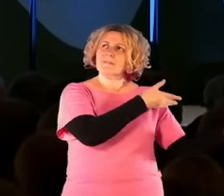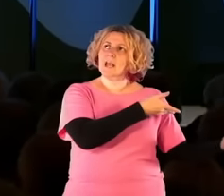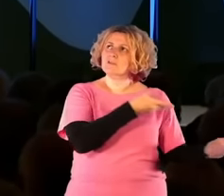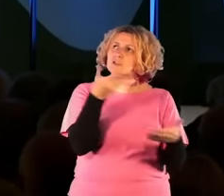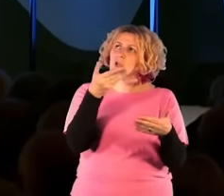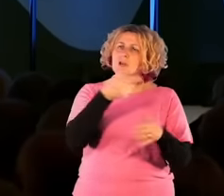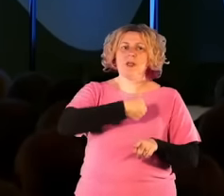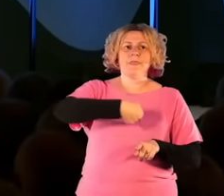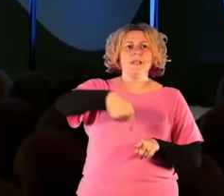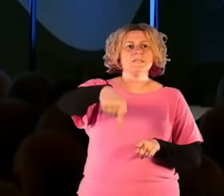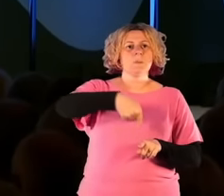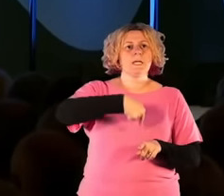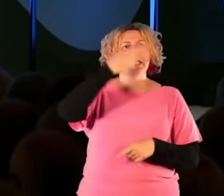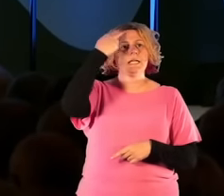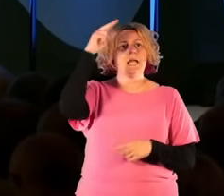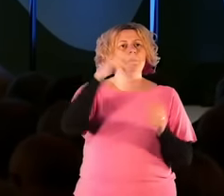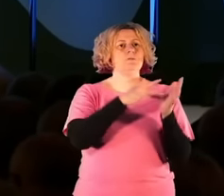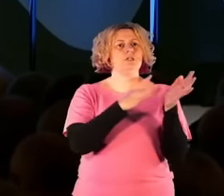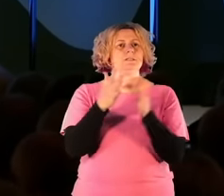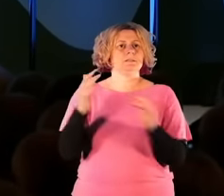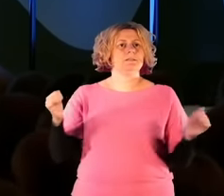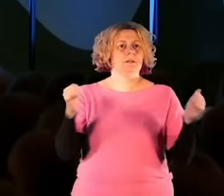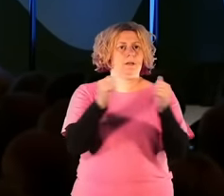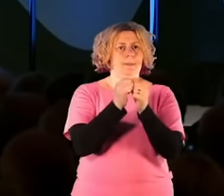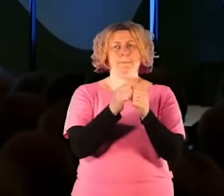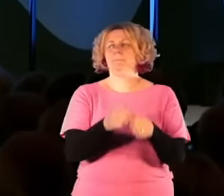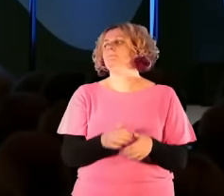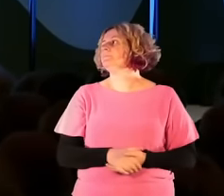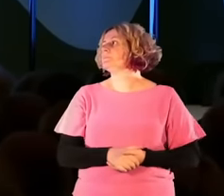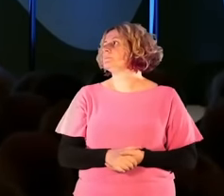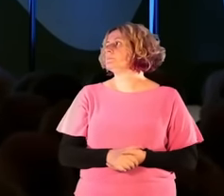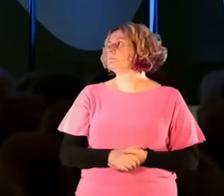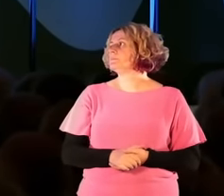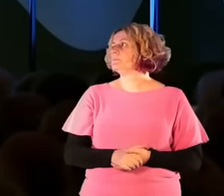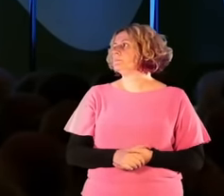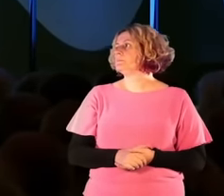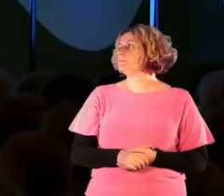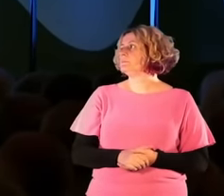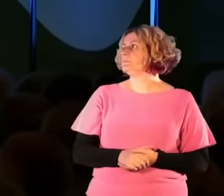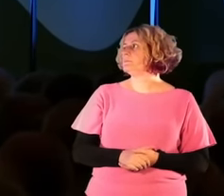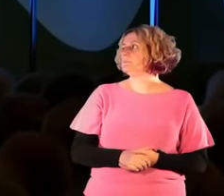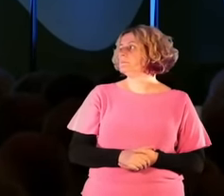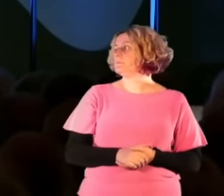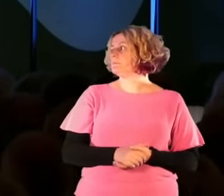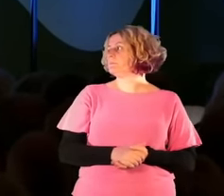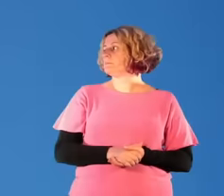week. In Jesus' name, amen. Amen. Now over to James.